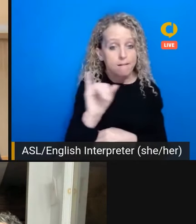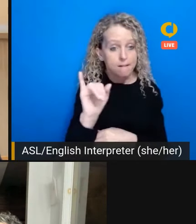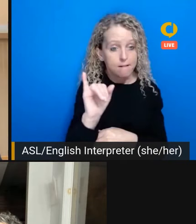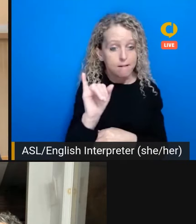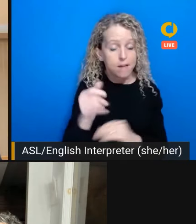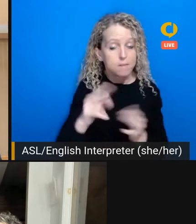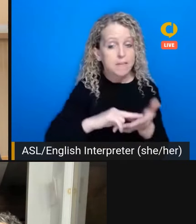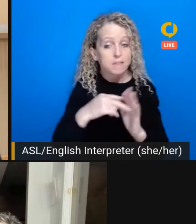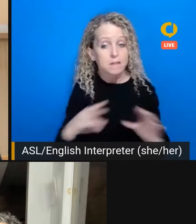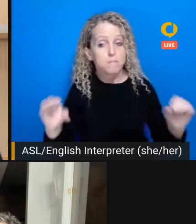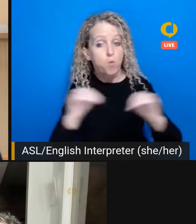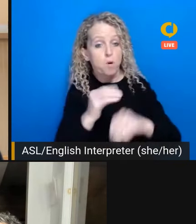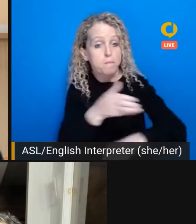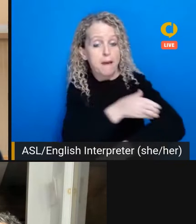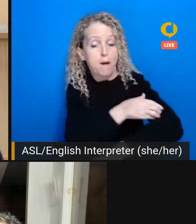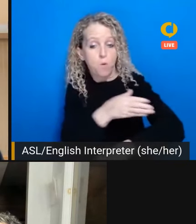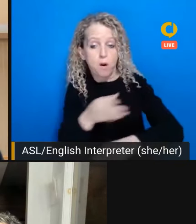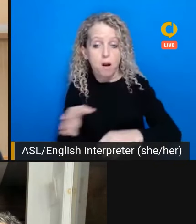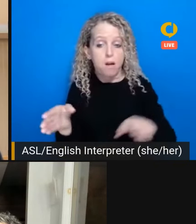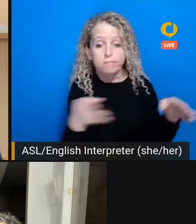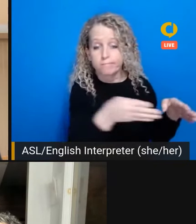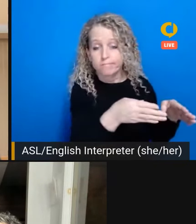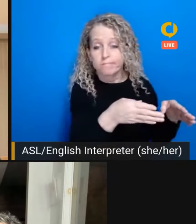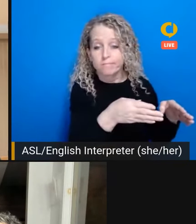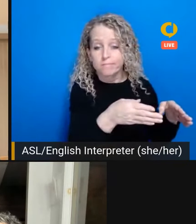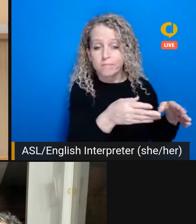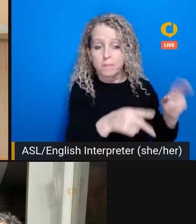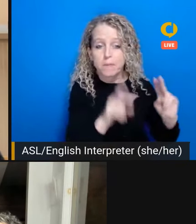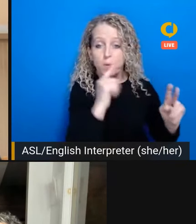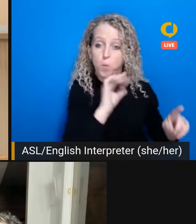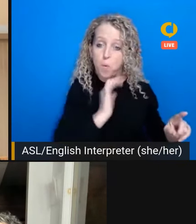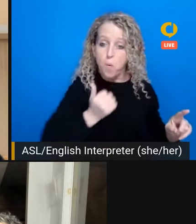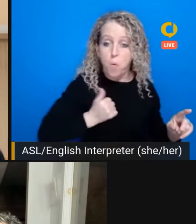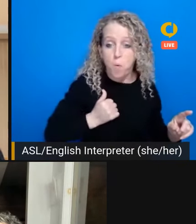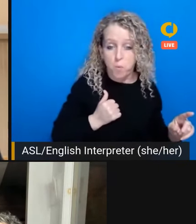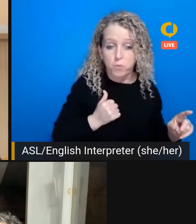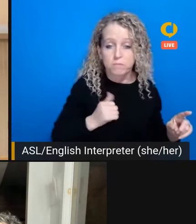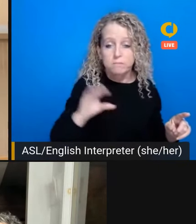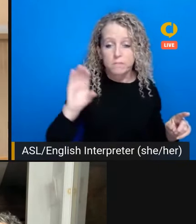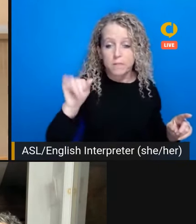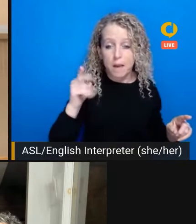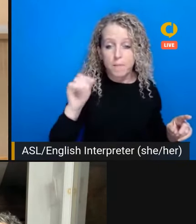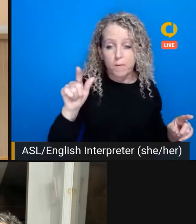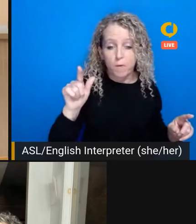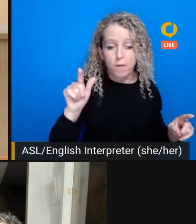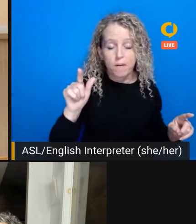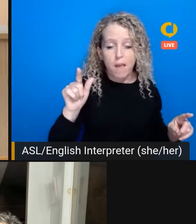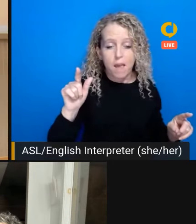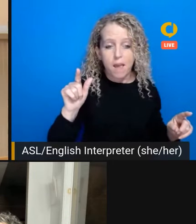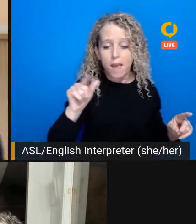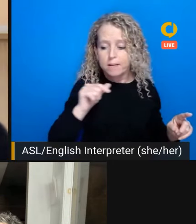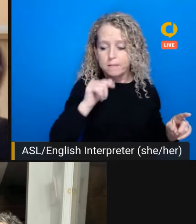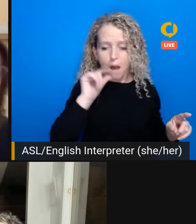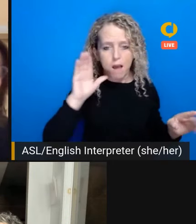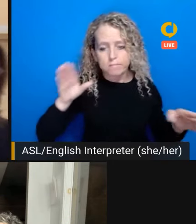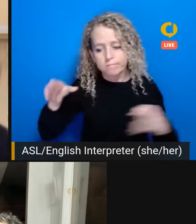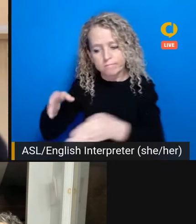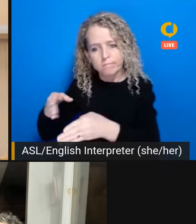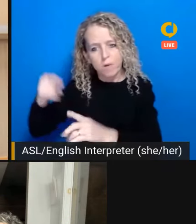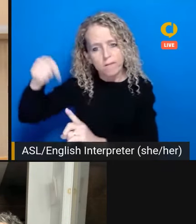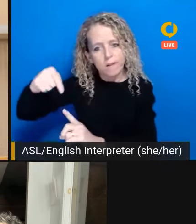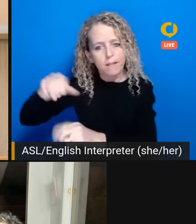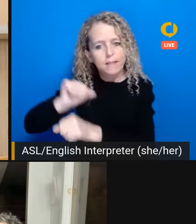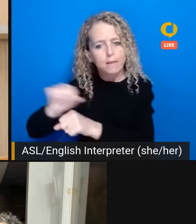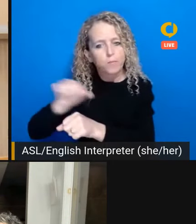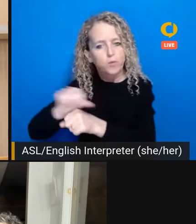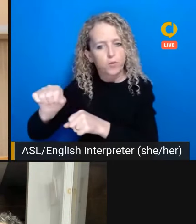capital in the economic sense of like people who own stuff, and away from labor in the economic sense of people who work for a living.